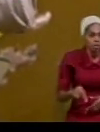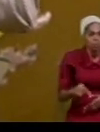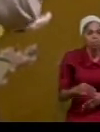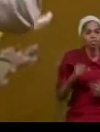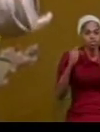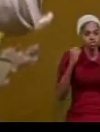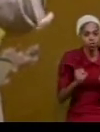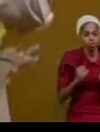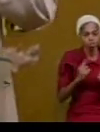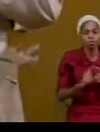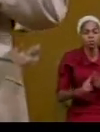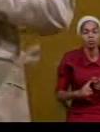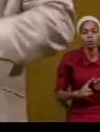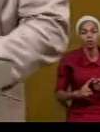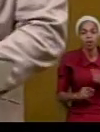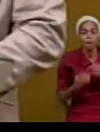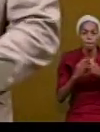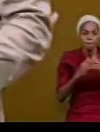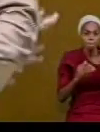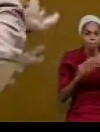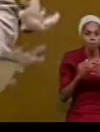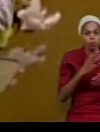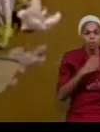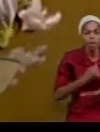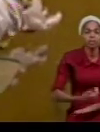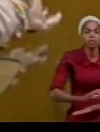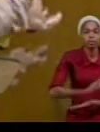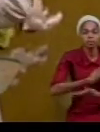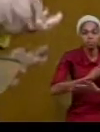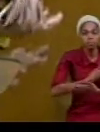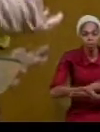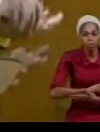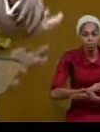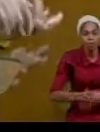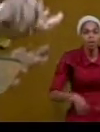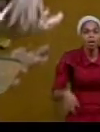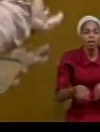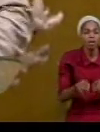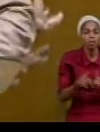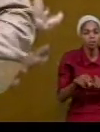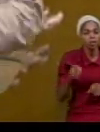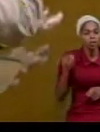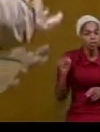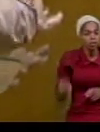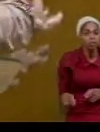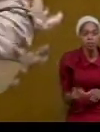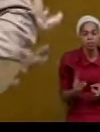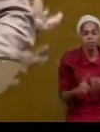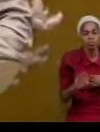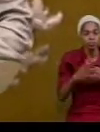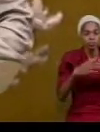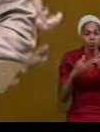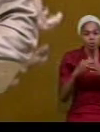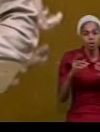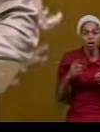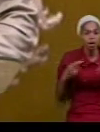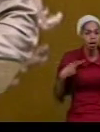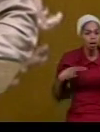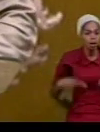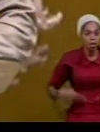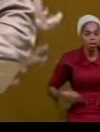as well is just building up its own immunity. And so God did not want them to be interacting at a time they can